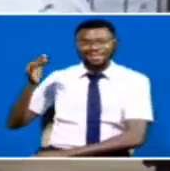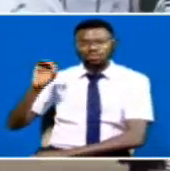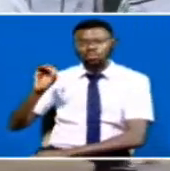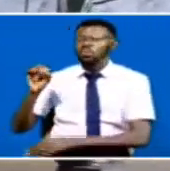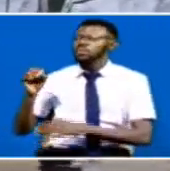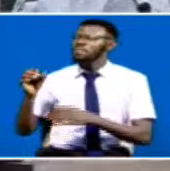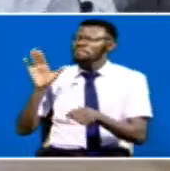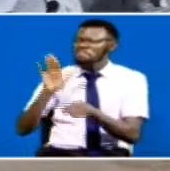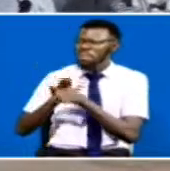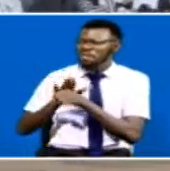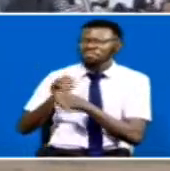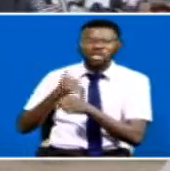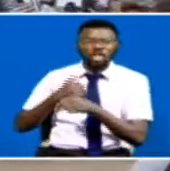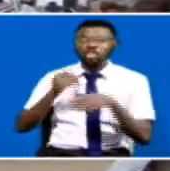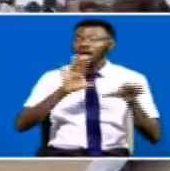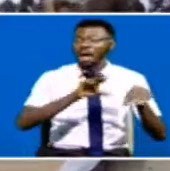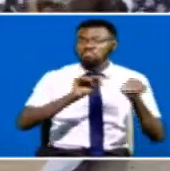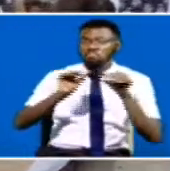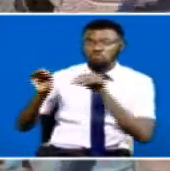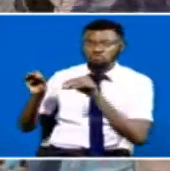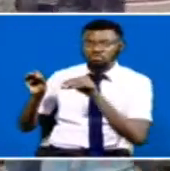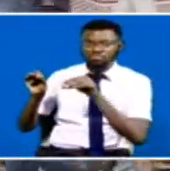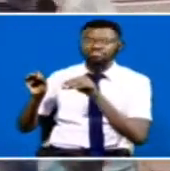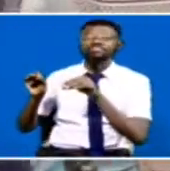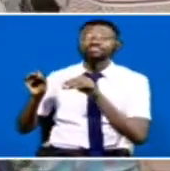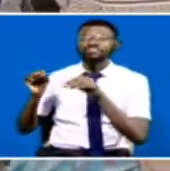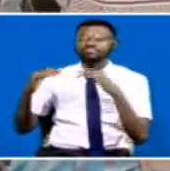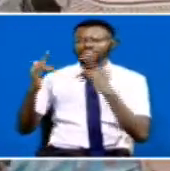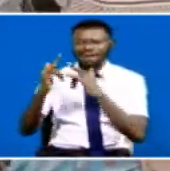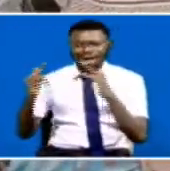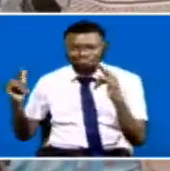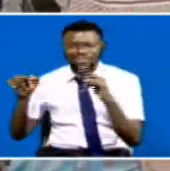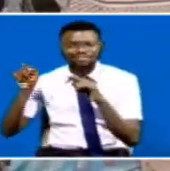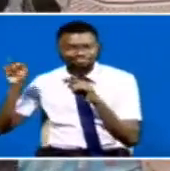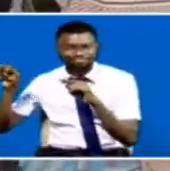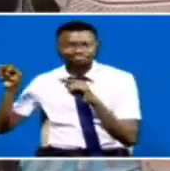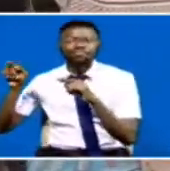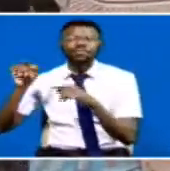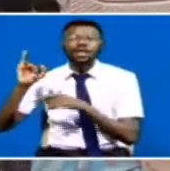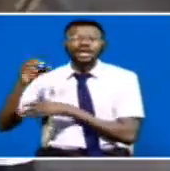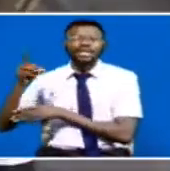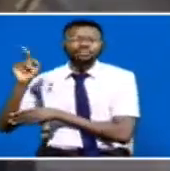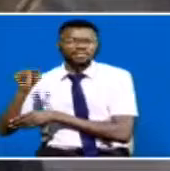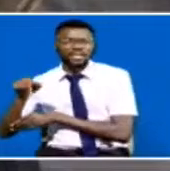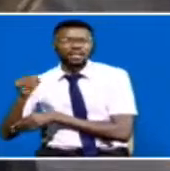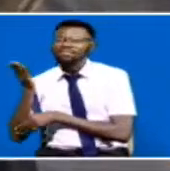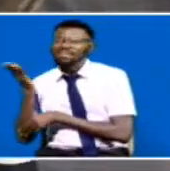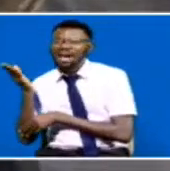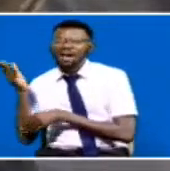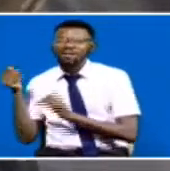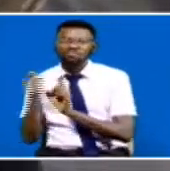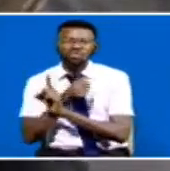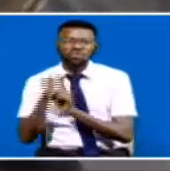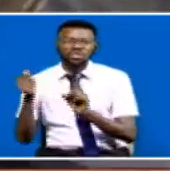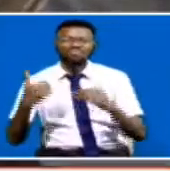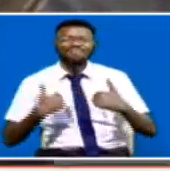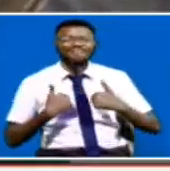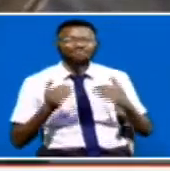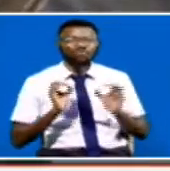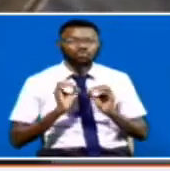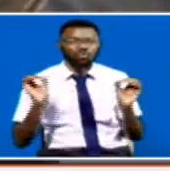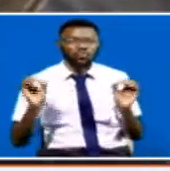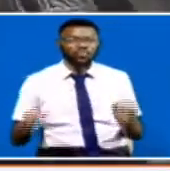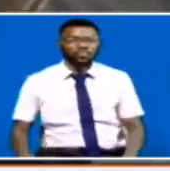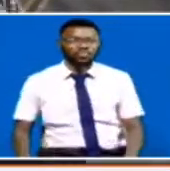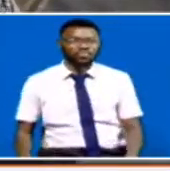into IDP camps, where gender-based violence reporting pathways are non-existent. We are actually anticipating for very